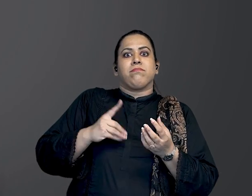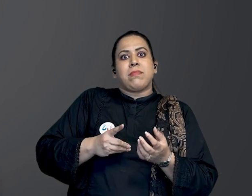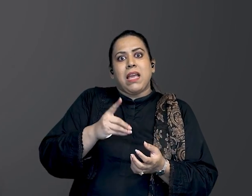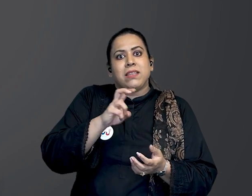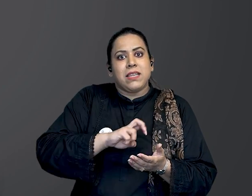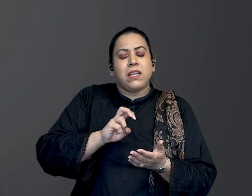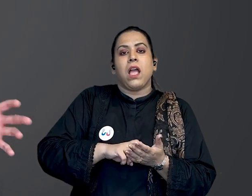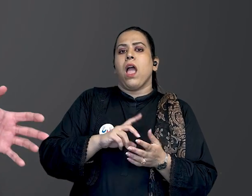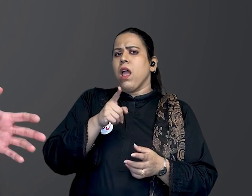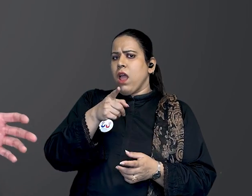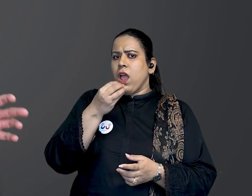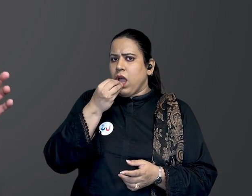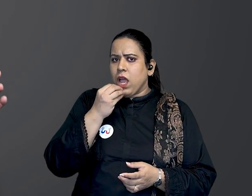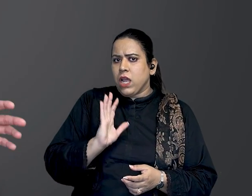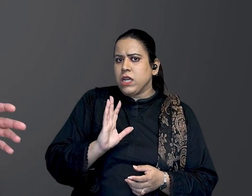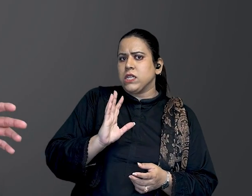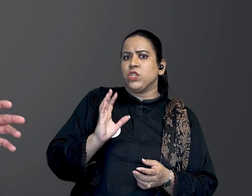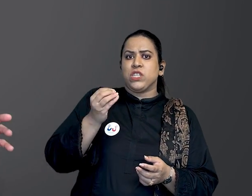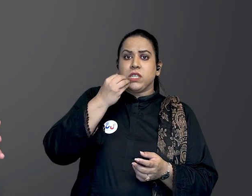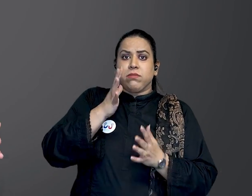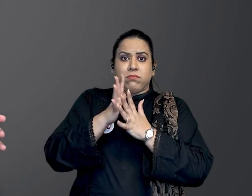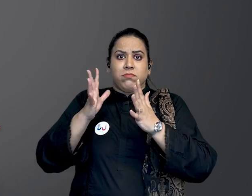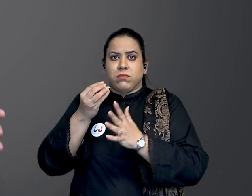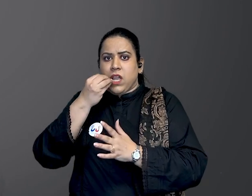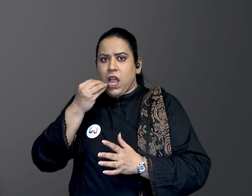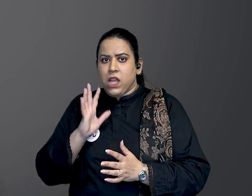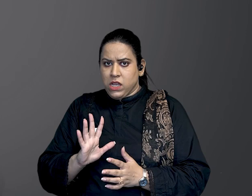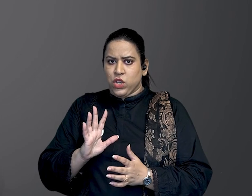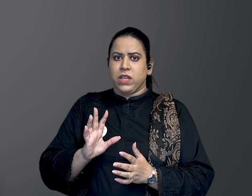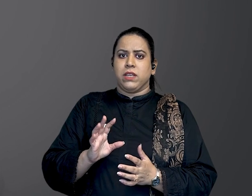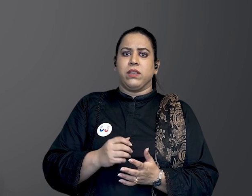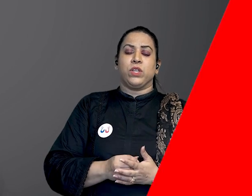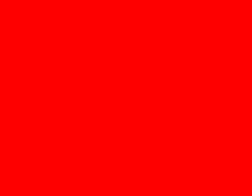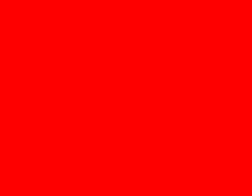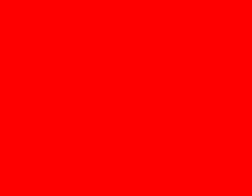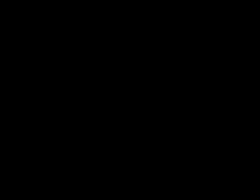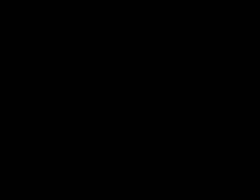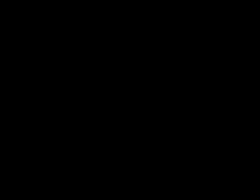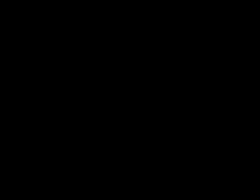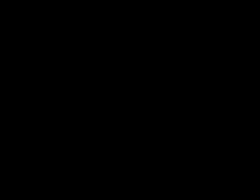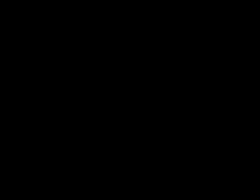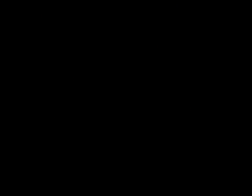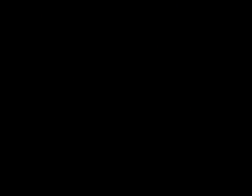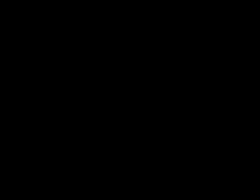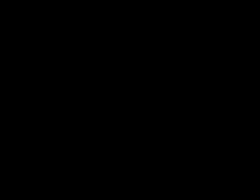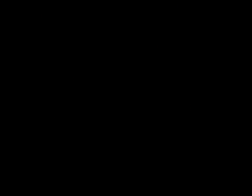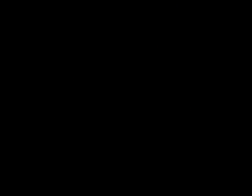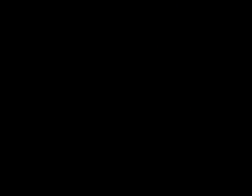yet. And until the last time you have your body, you just got to take care of it.